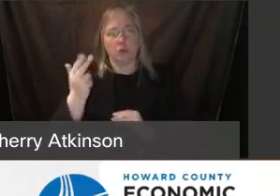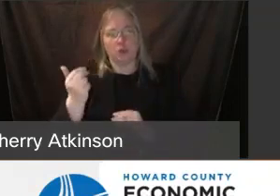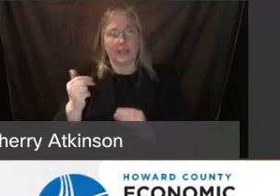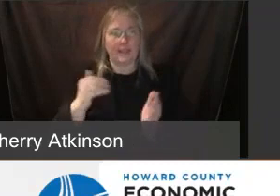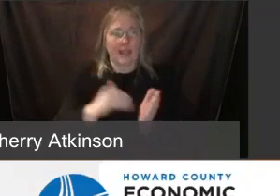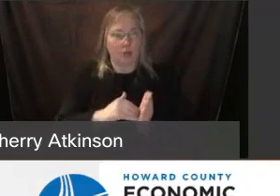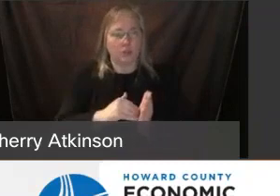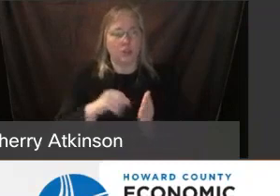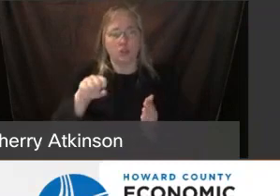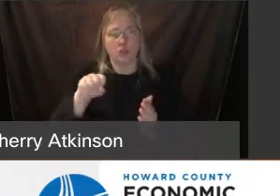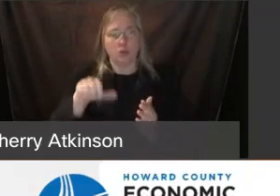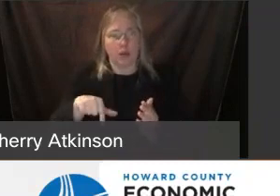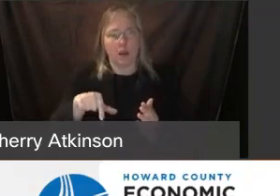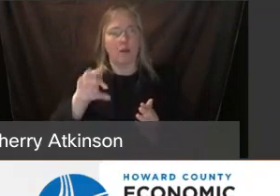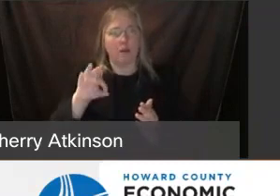about $40 million.